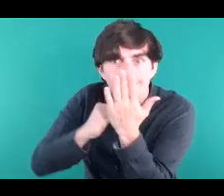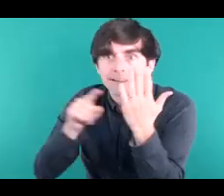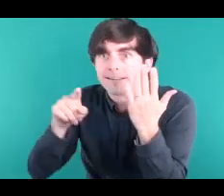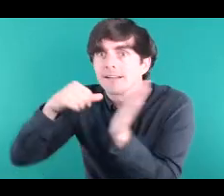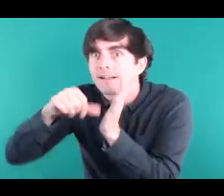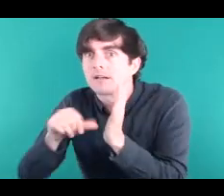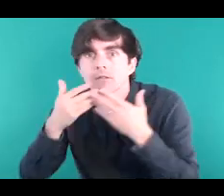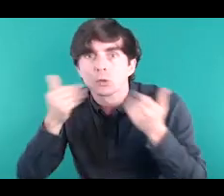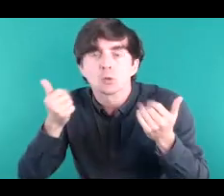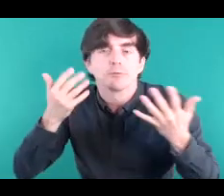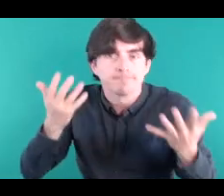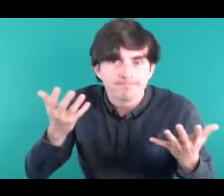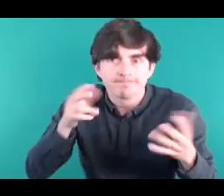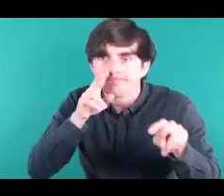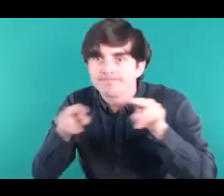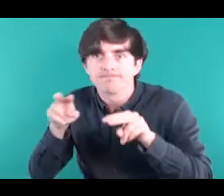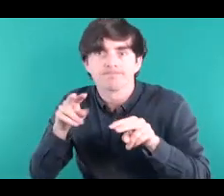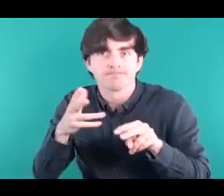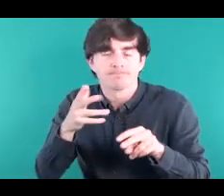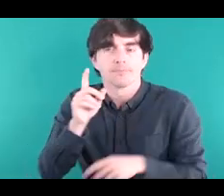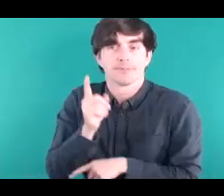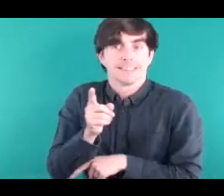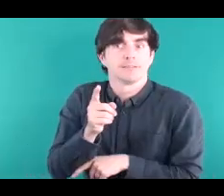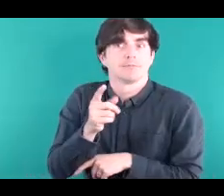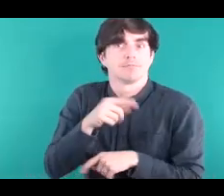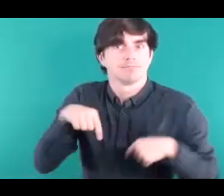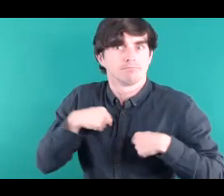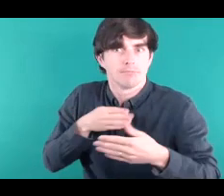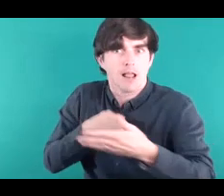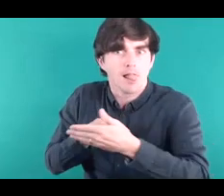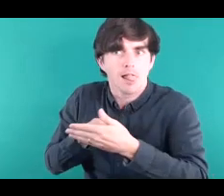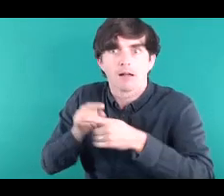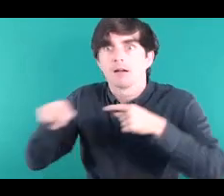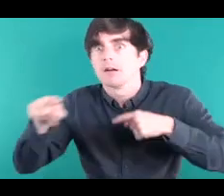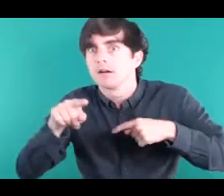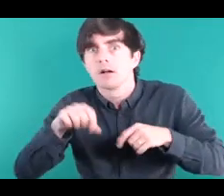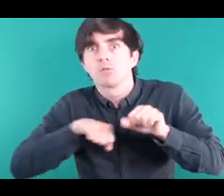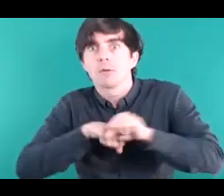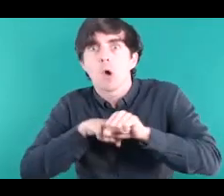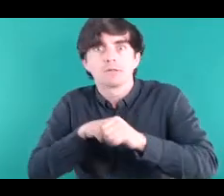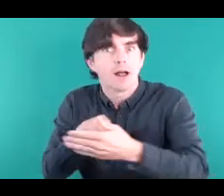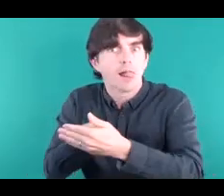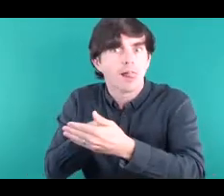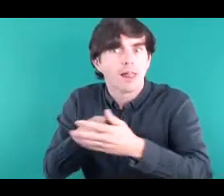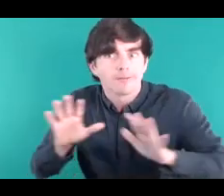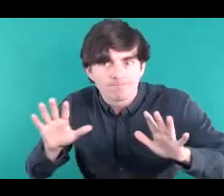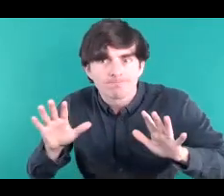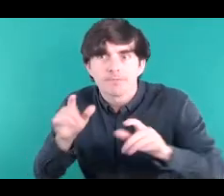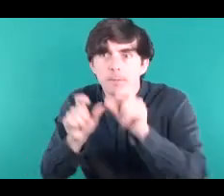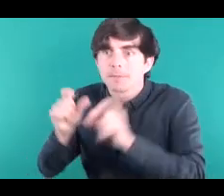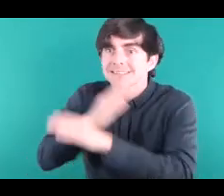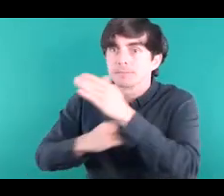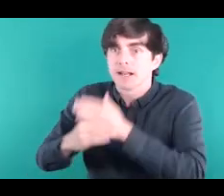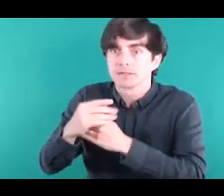are asking them list of persons with disabilities to be able to channel support. I will come back to that in a